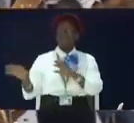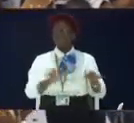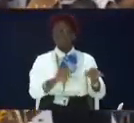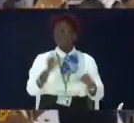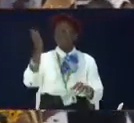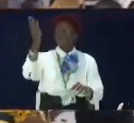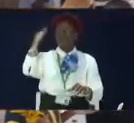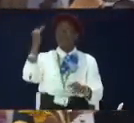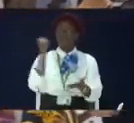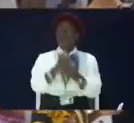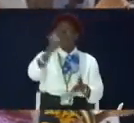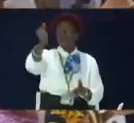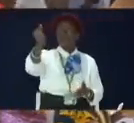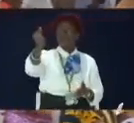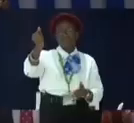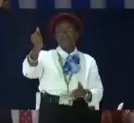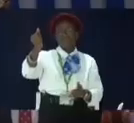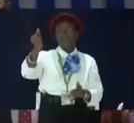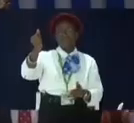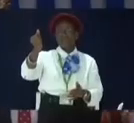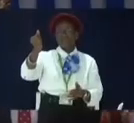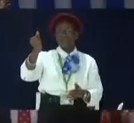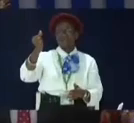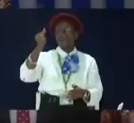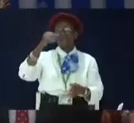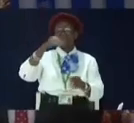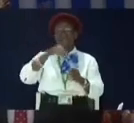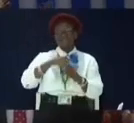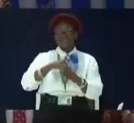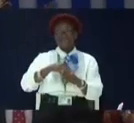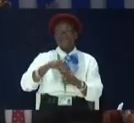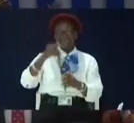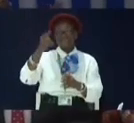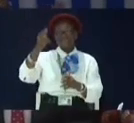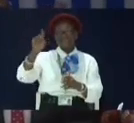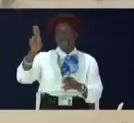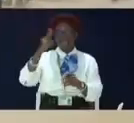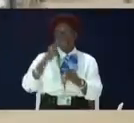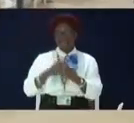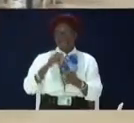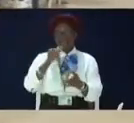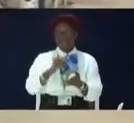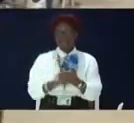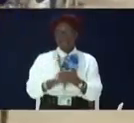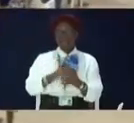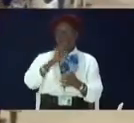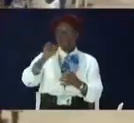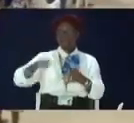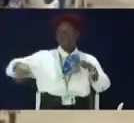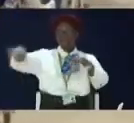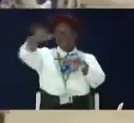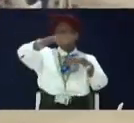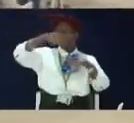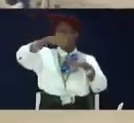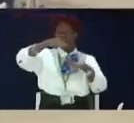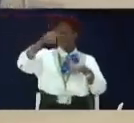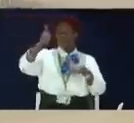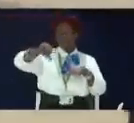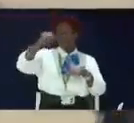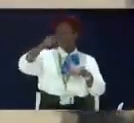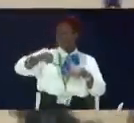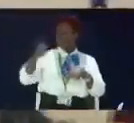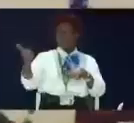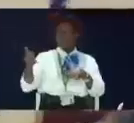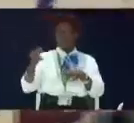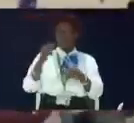àṣẹ ti gùn. In the name that's above every other name, it is done. Ni orúkọ náà, èyí